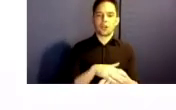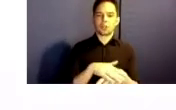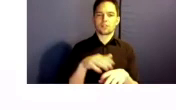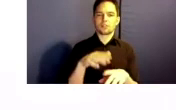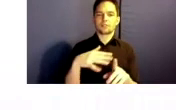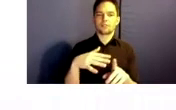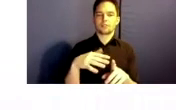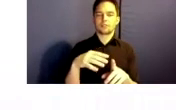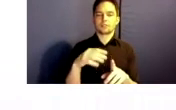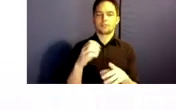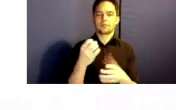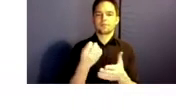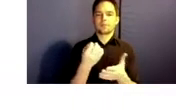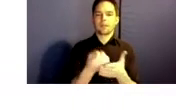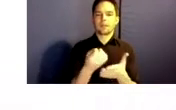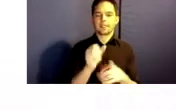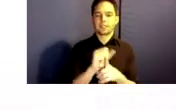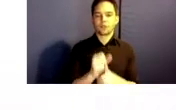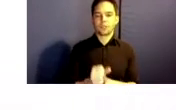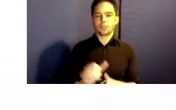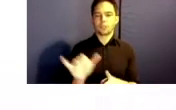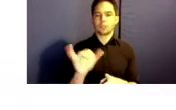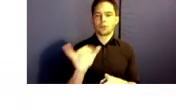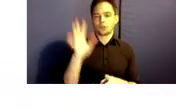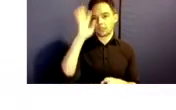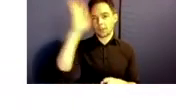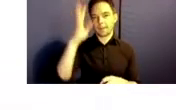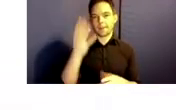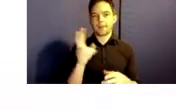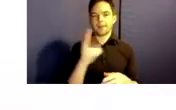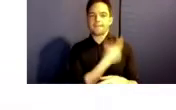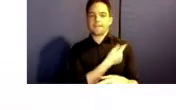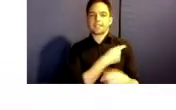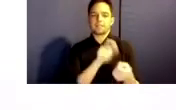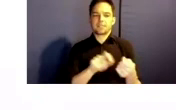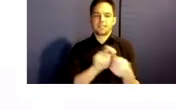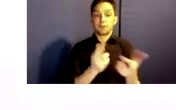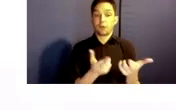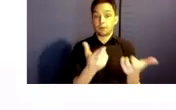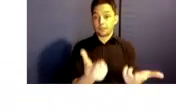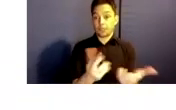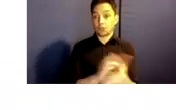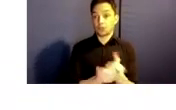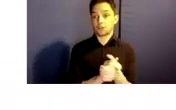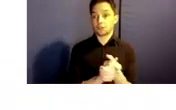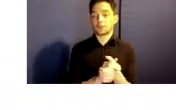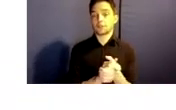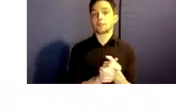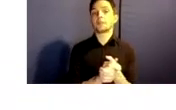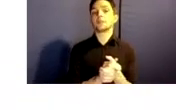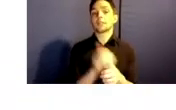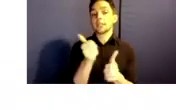supply scenarios, and come up with vaccine-specific recommendation. Each